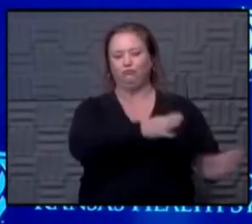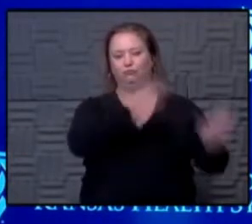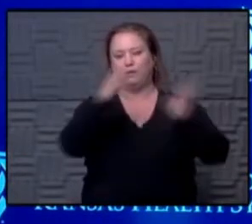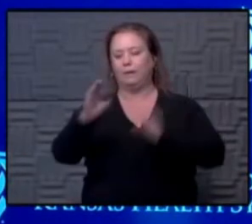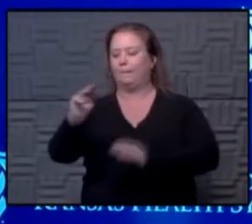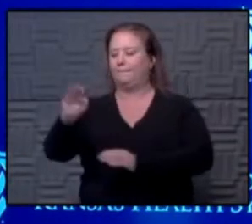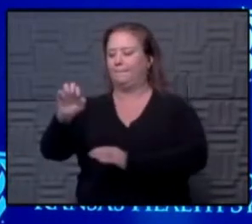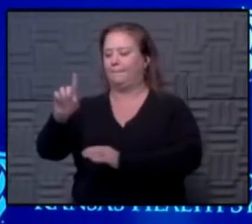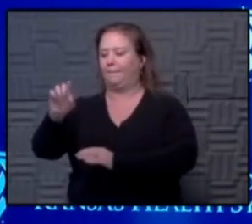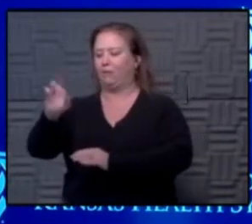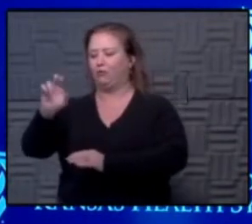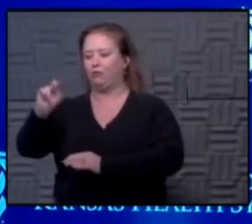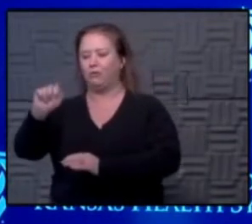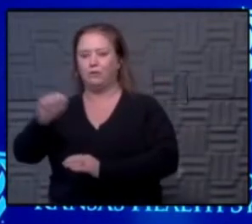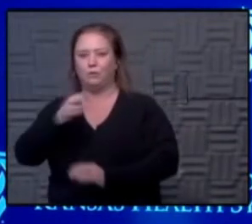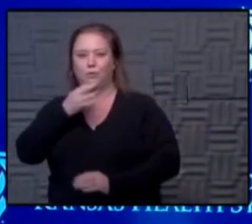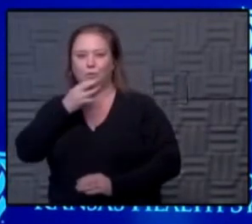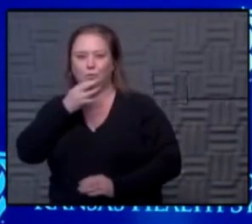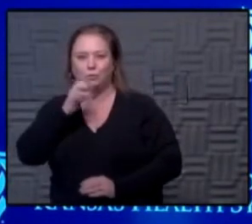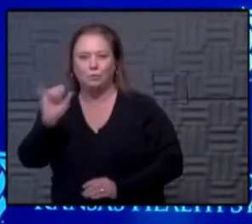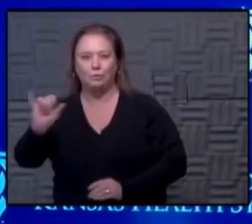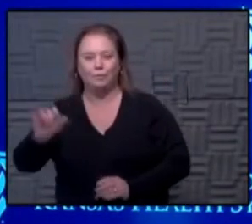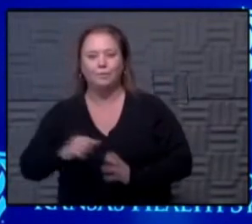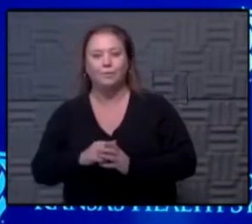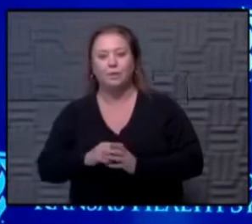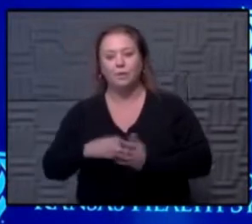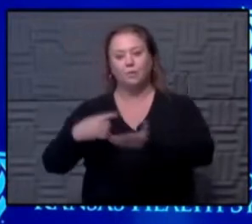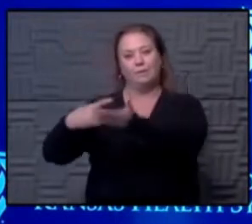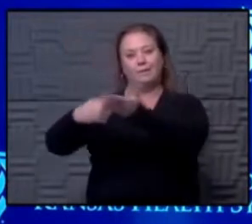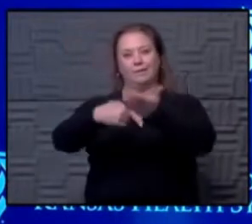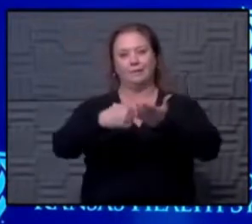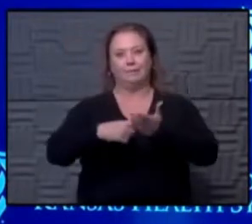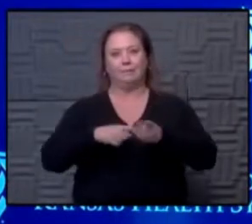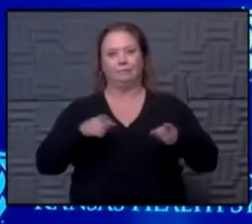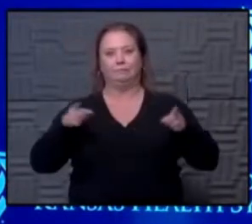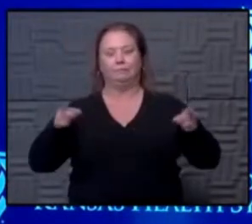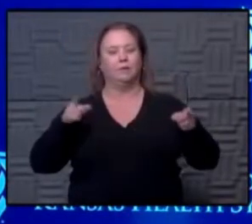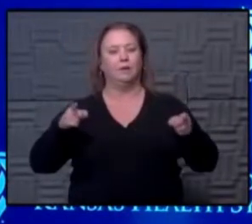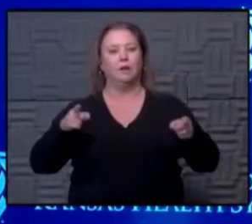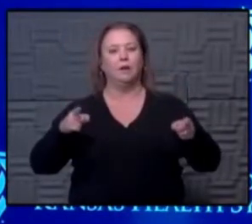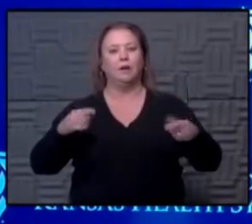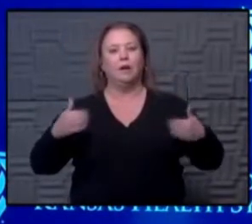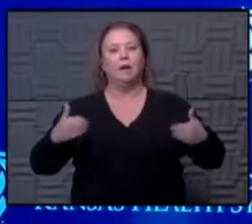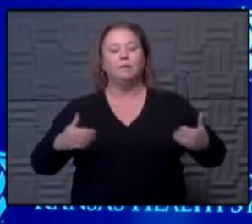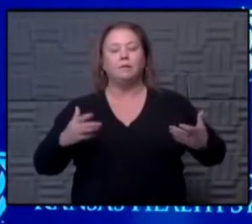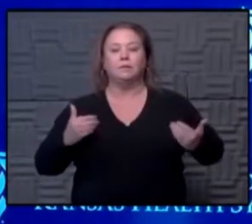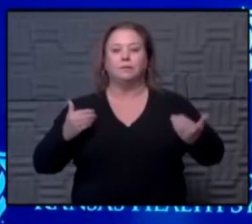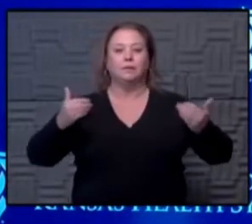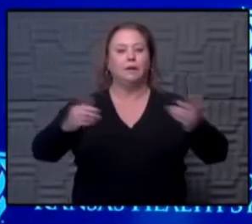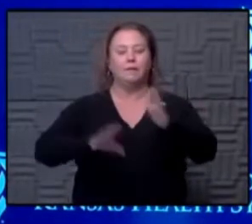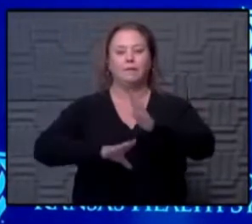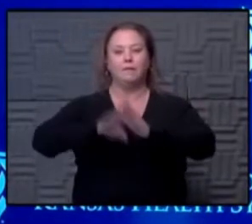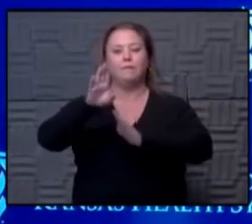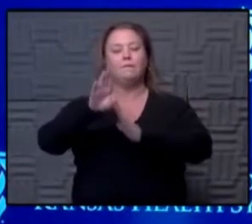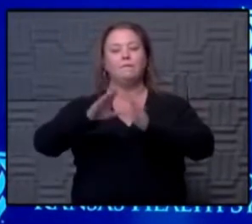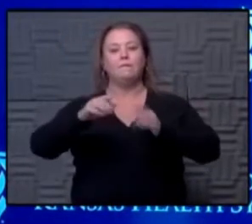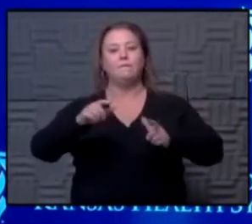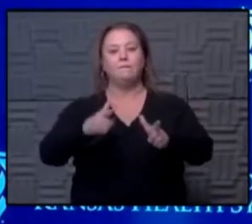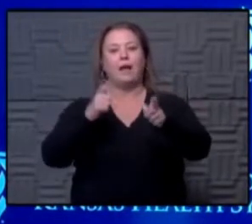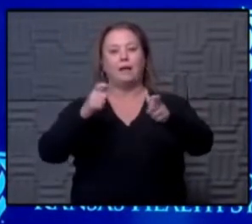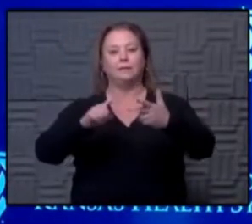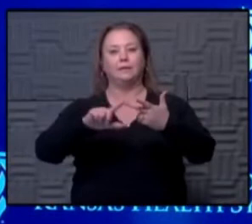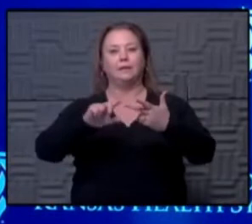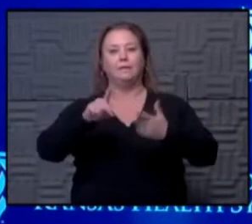for the Moderna. We've all talked about how fast that's happened, how fast candidates have been developed and how fast the phase